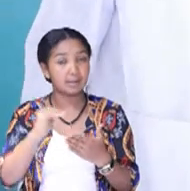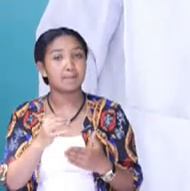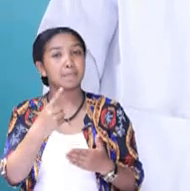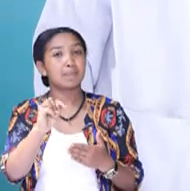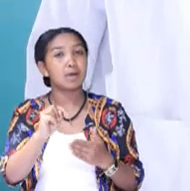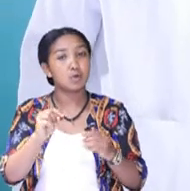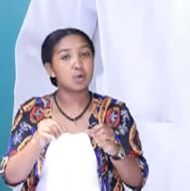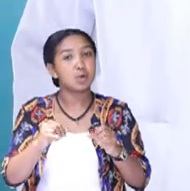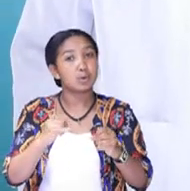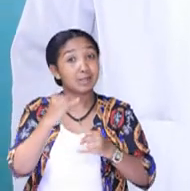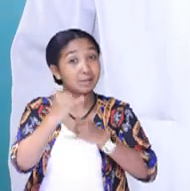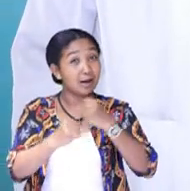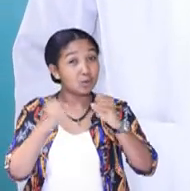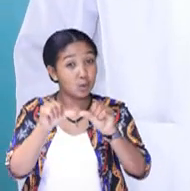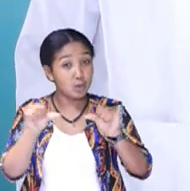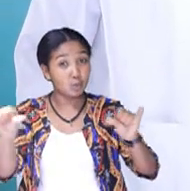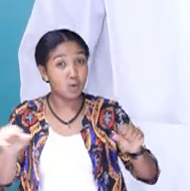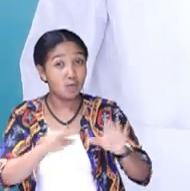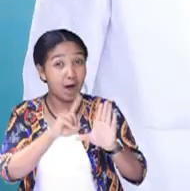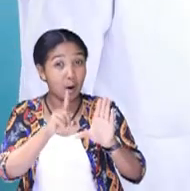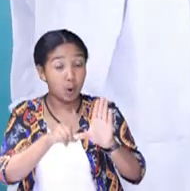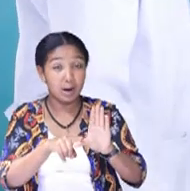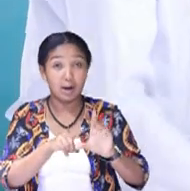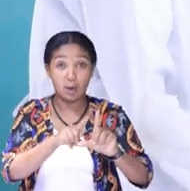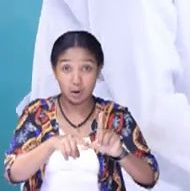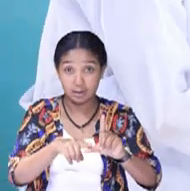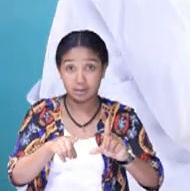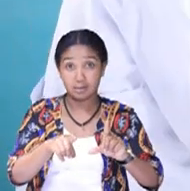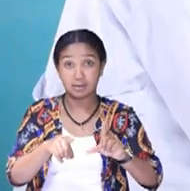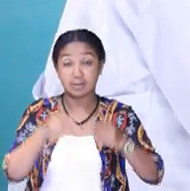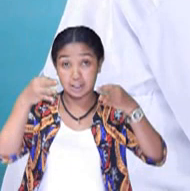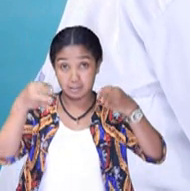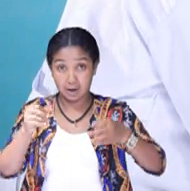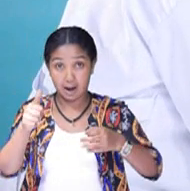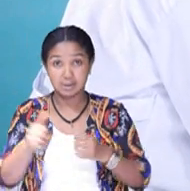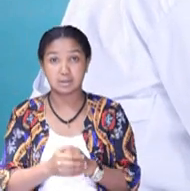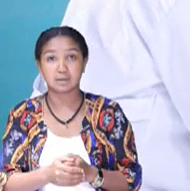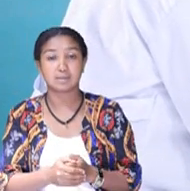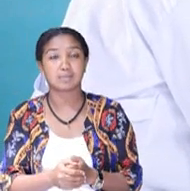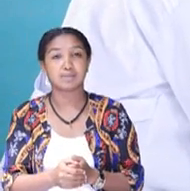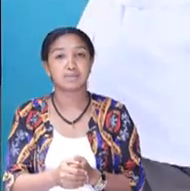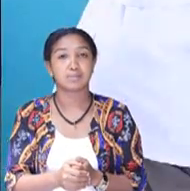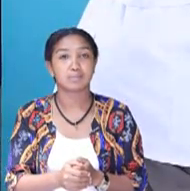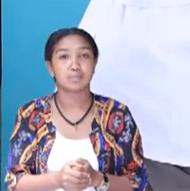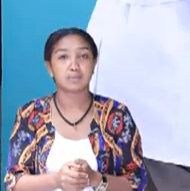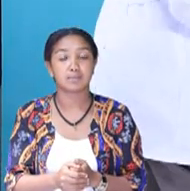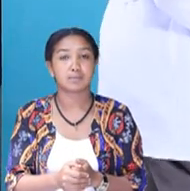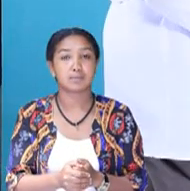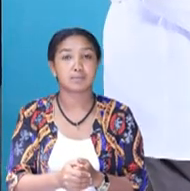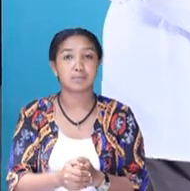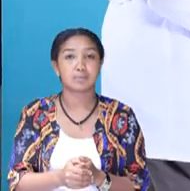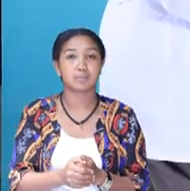the unit of angular displacement can be determined as the dimension